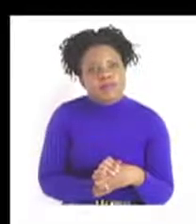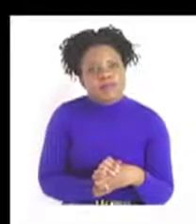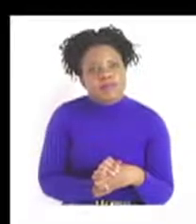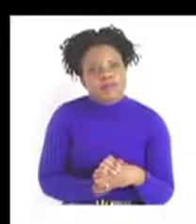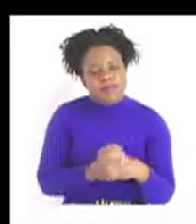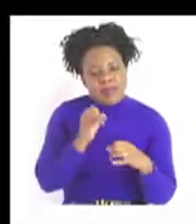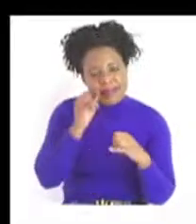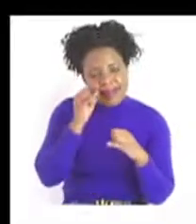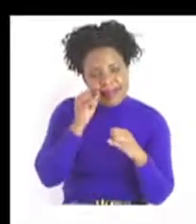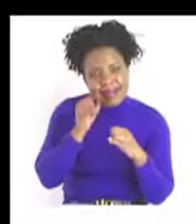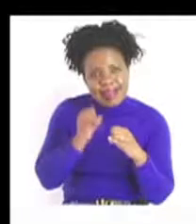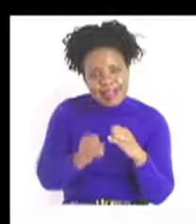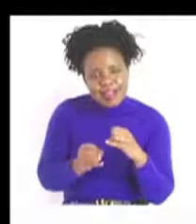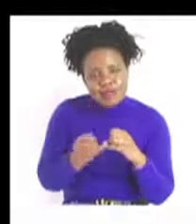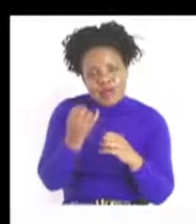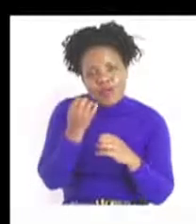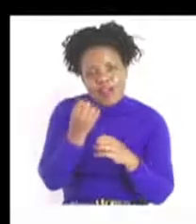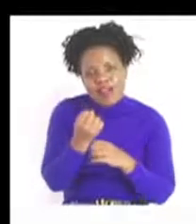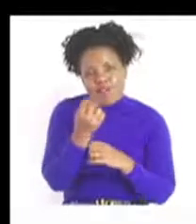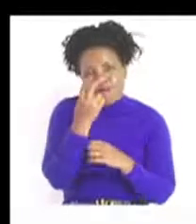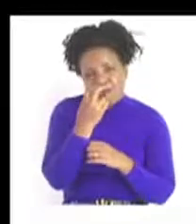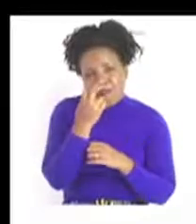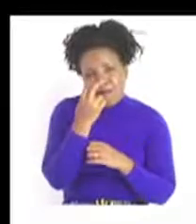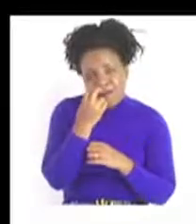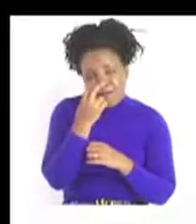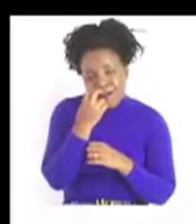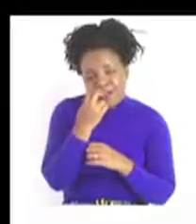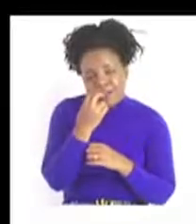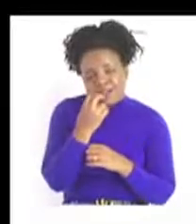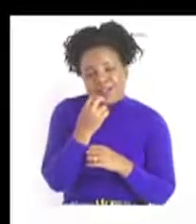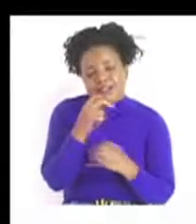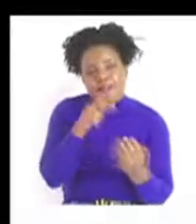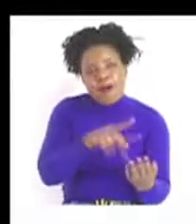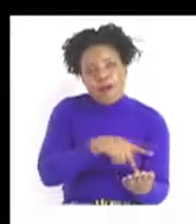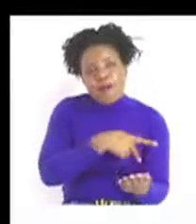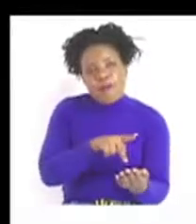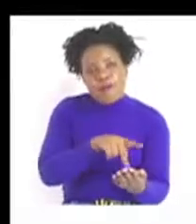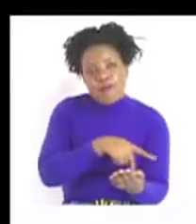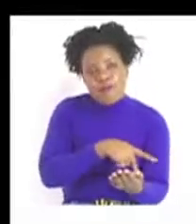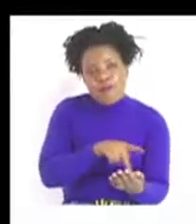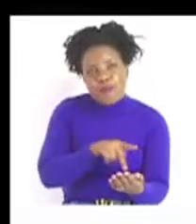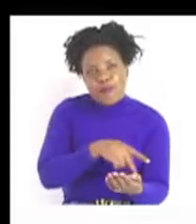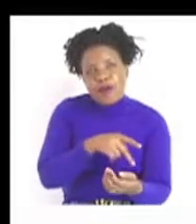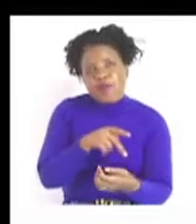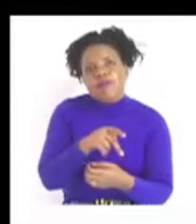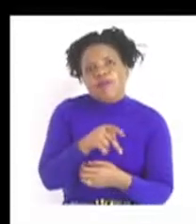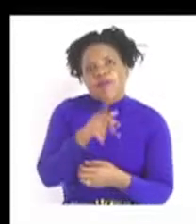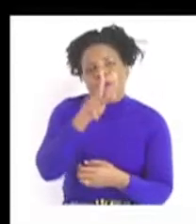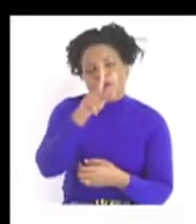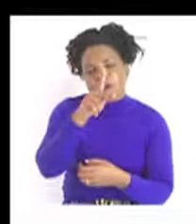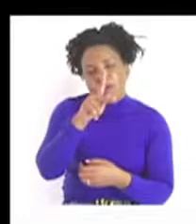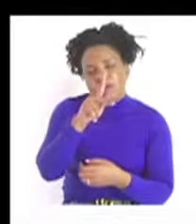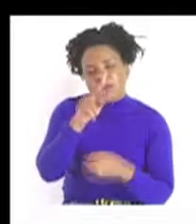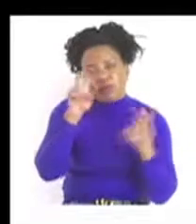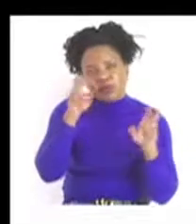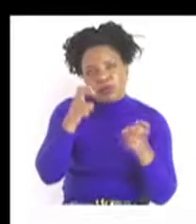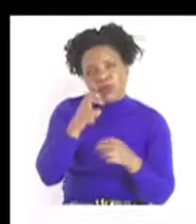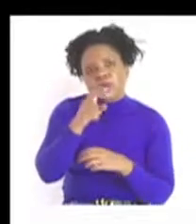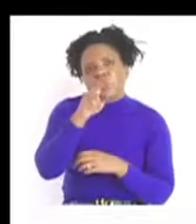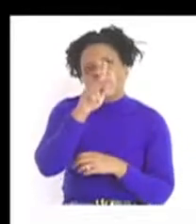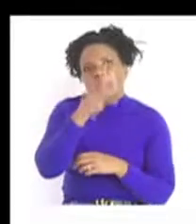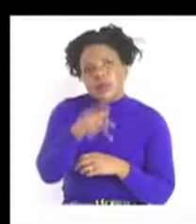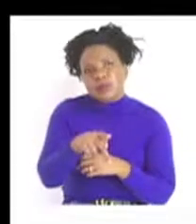The last part of our lesson is just a funny plural poem.